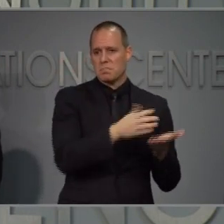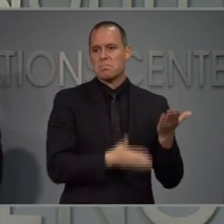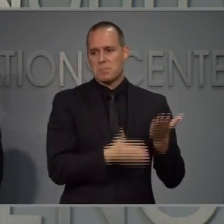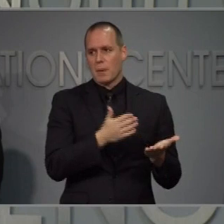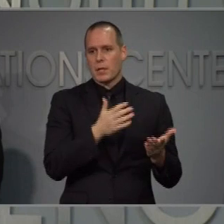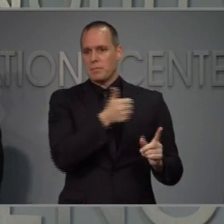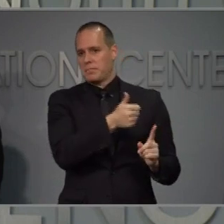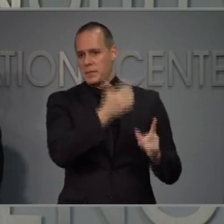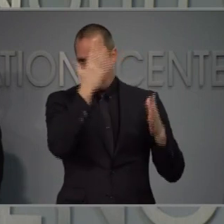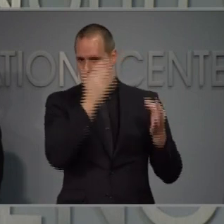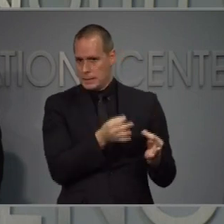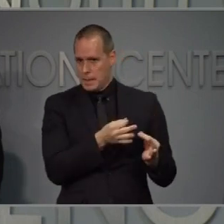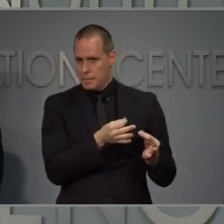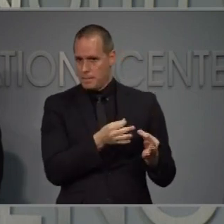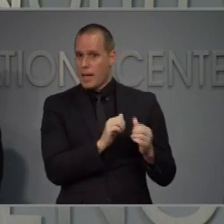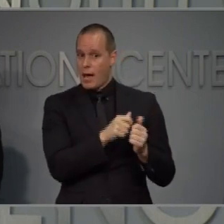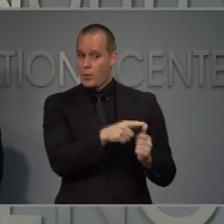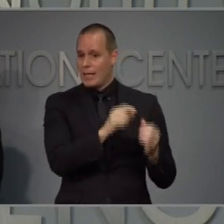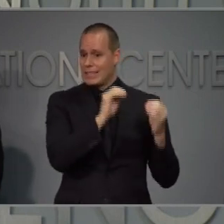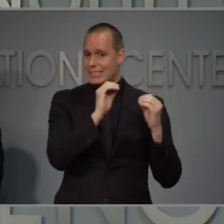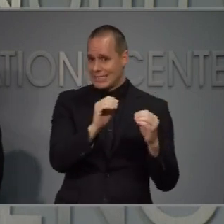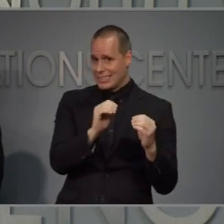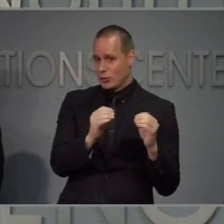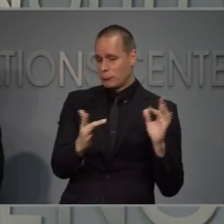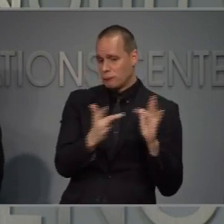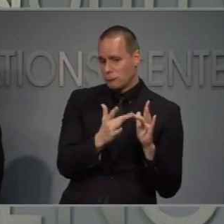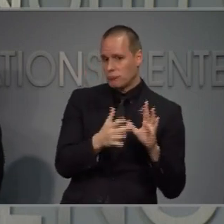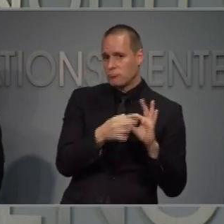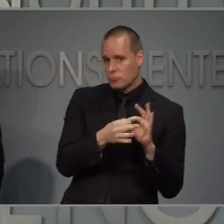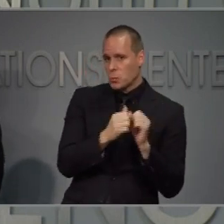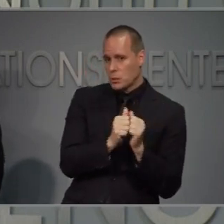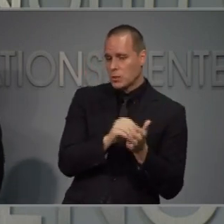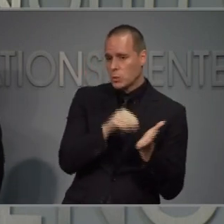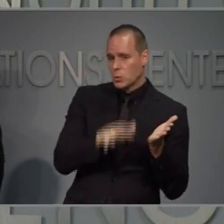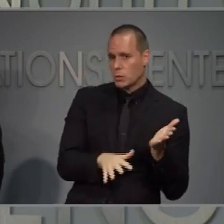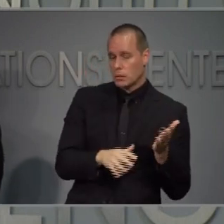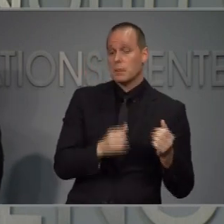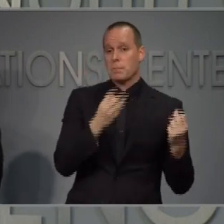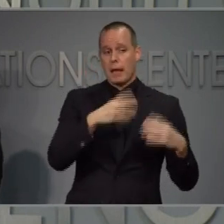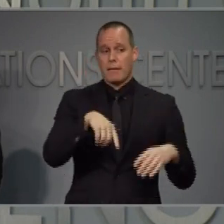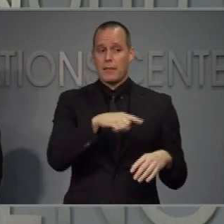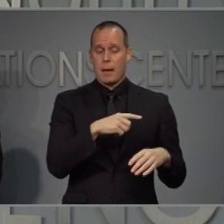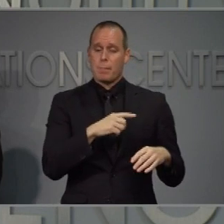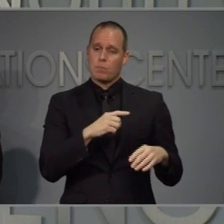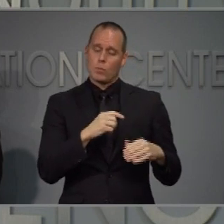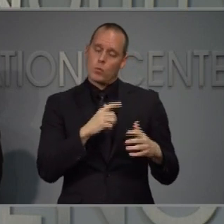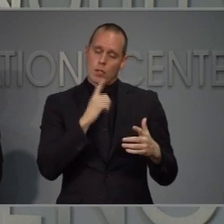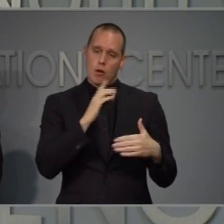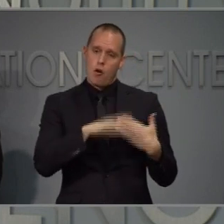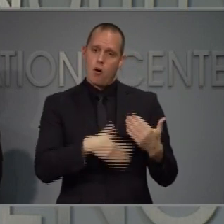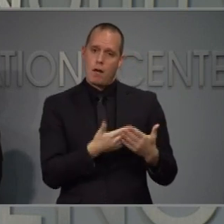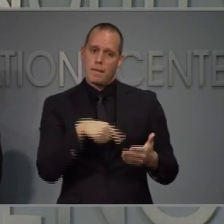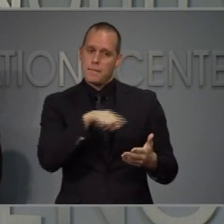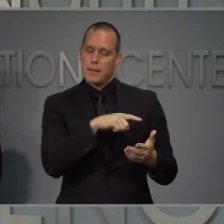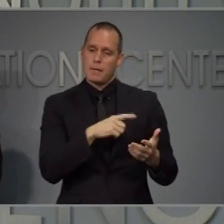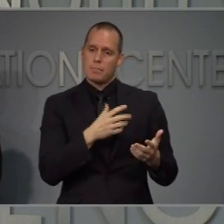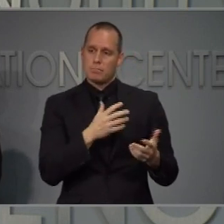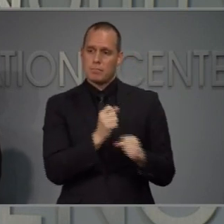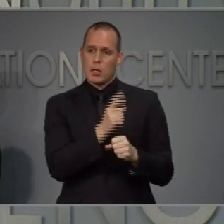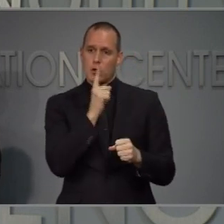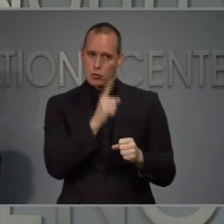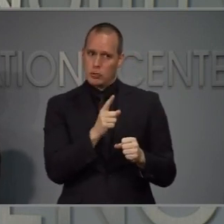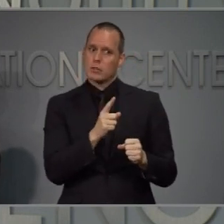teach children. I know that most all of them are working very hard to make sure that there is proper